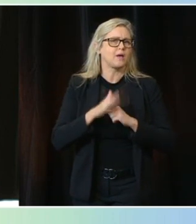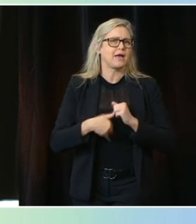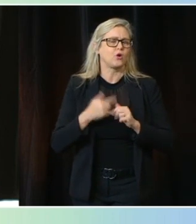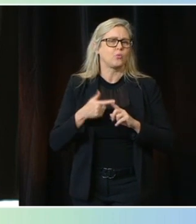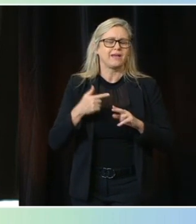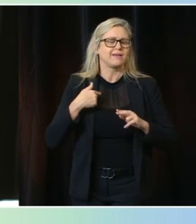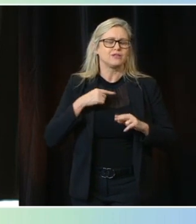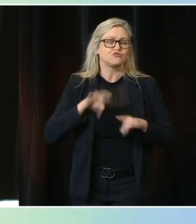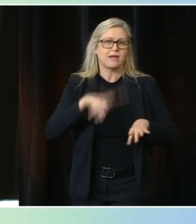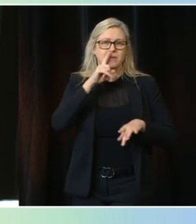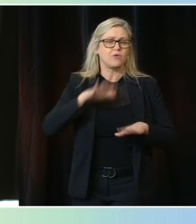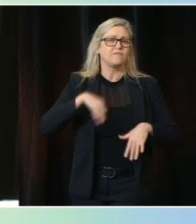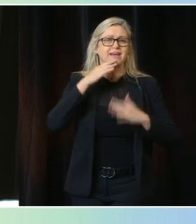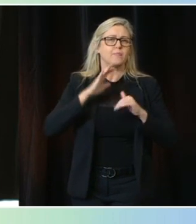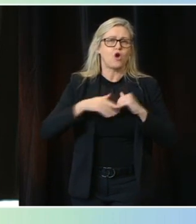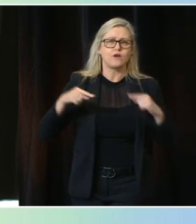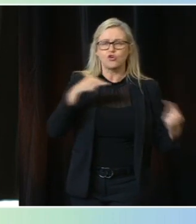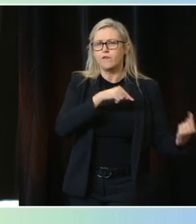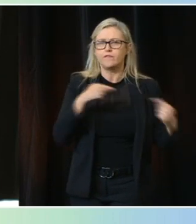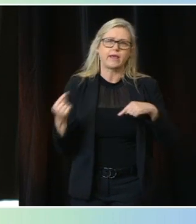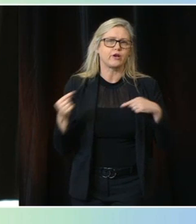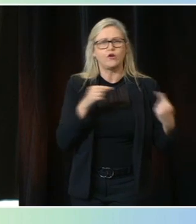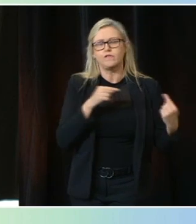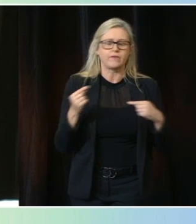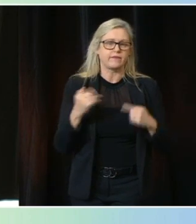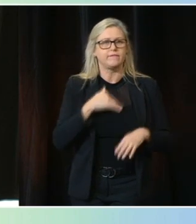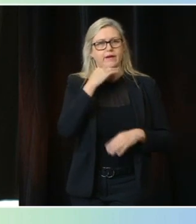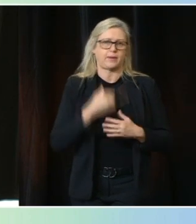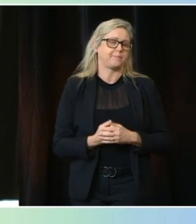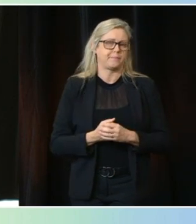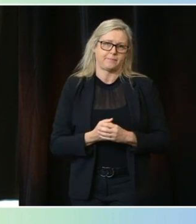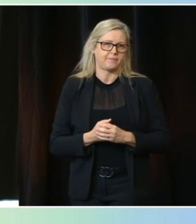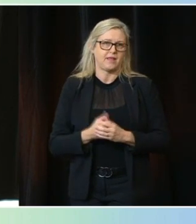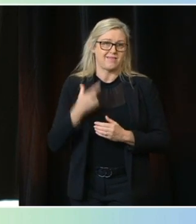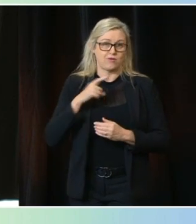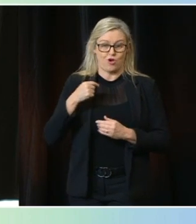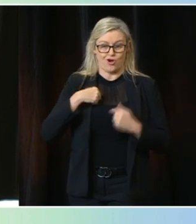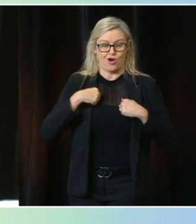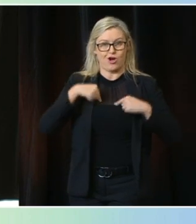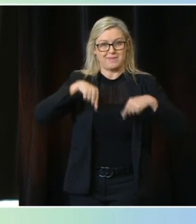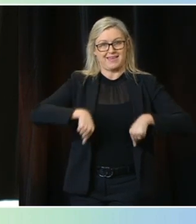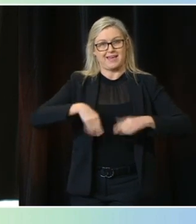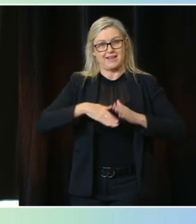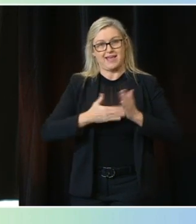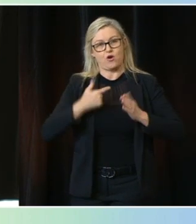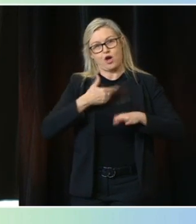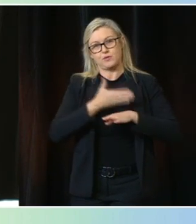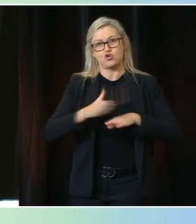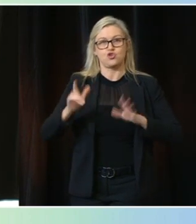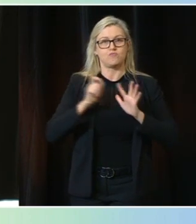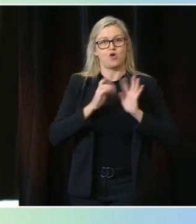fatigue it's one of the reasons why I'm standing here as prime minister in a new government